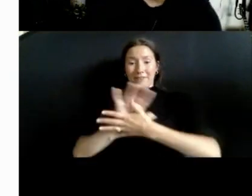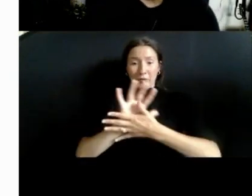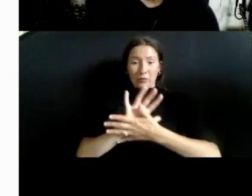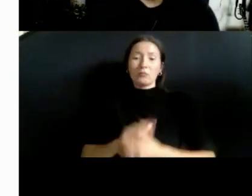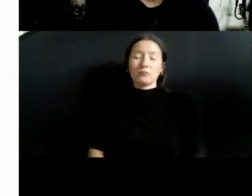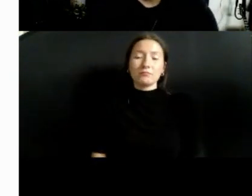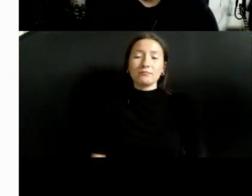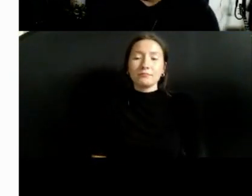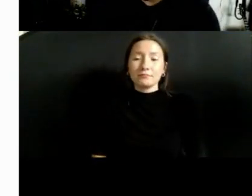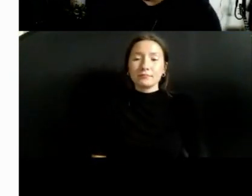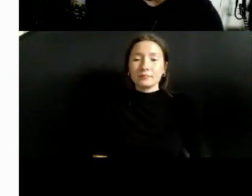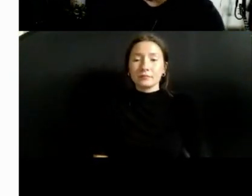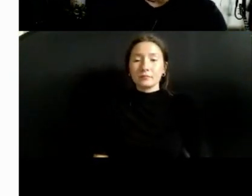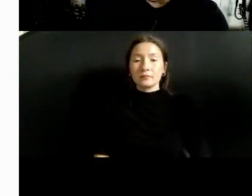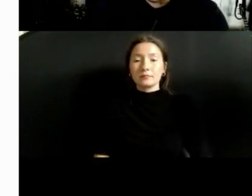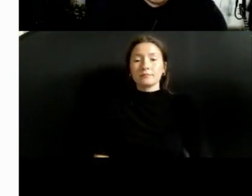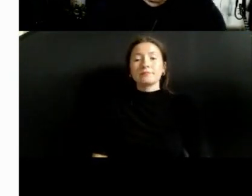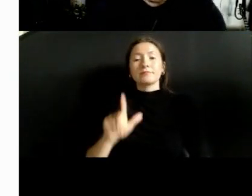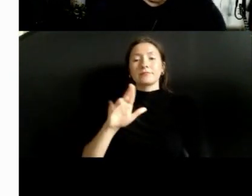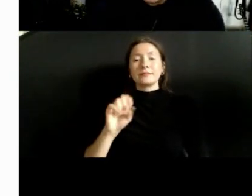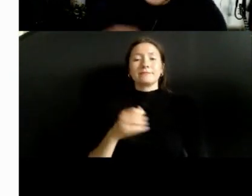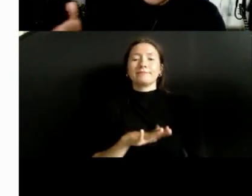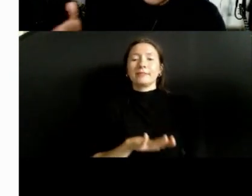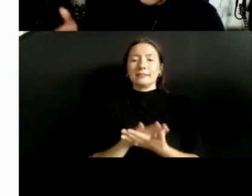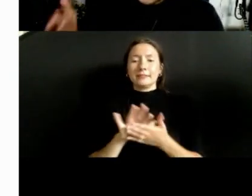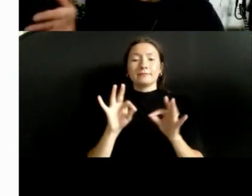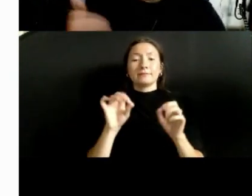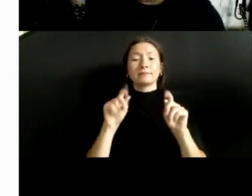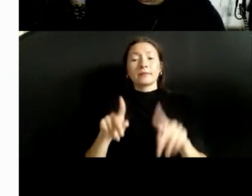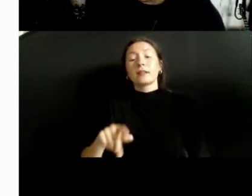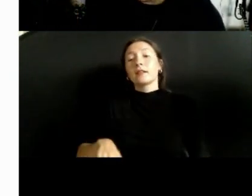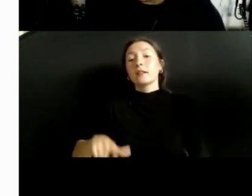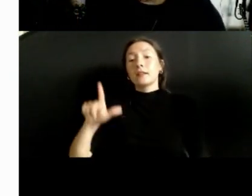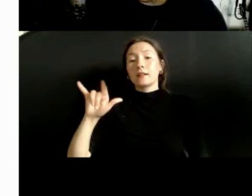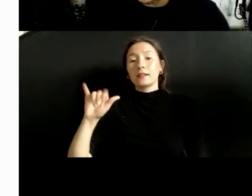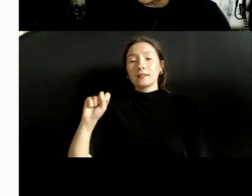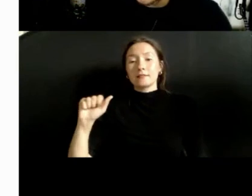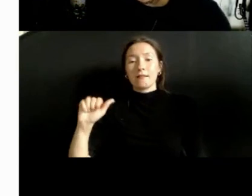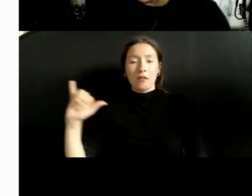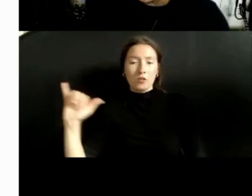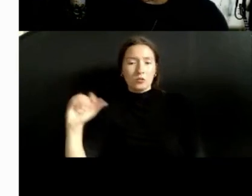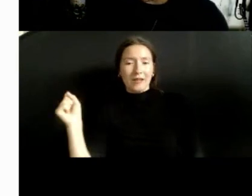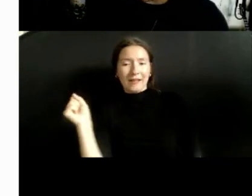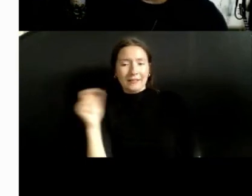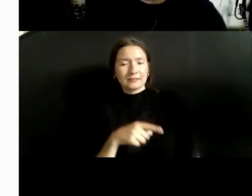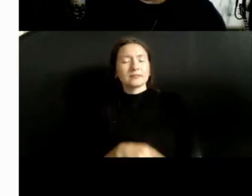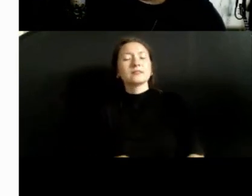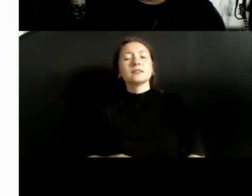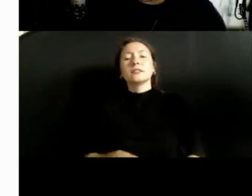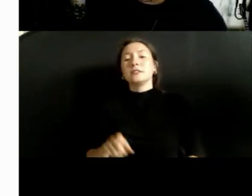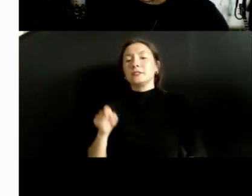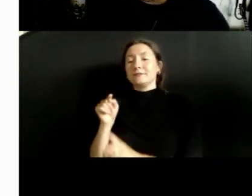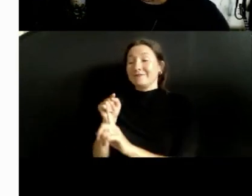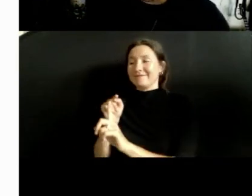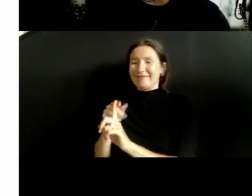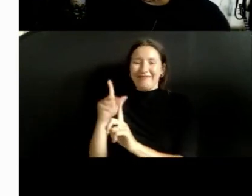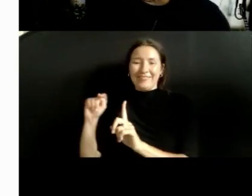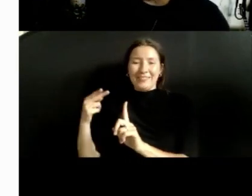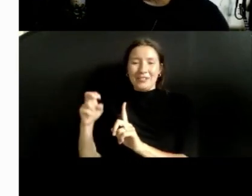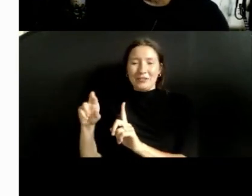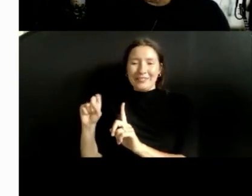There's some. She's discussing with Teresa in the Q&A area, but she's asking, "Is click an okay word to use